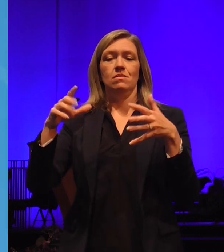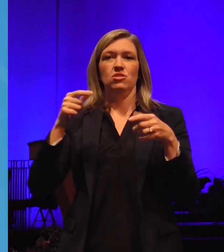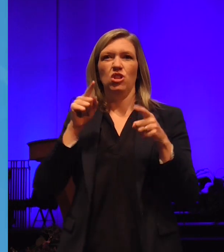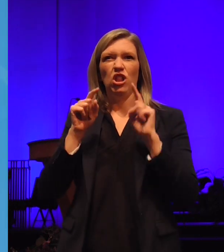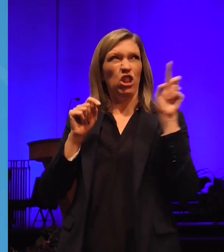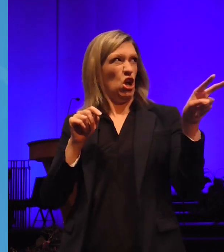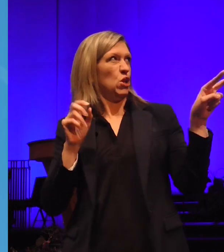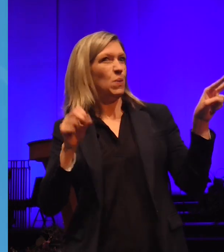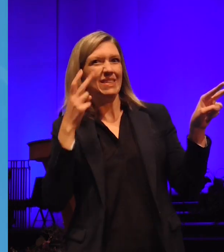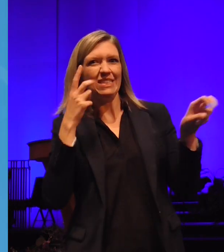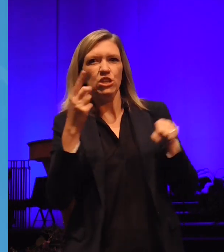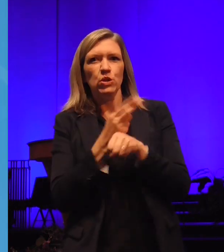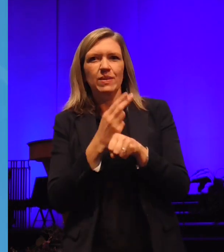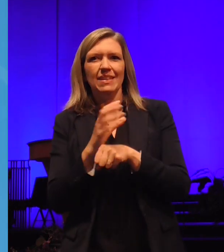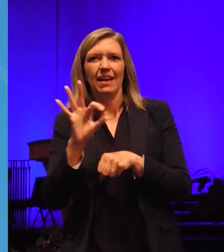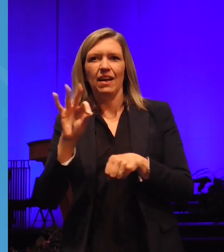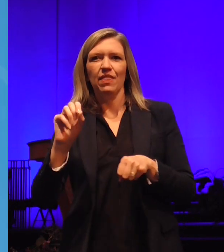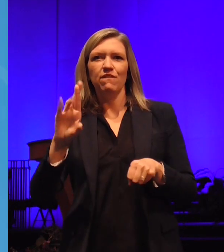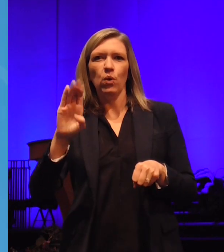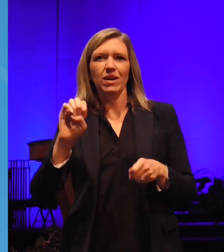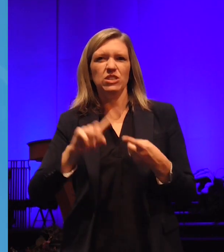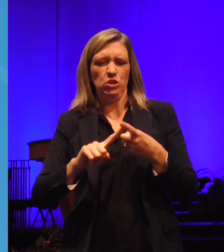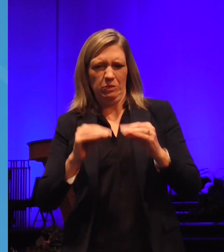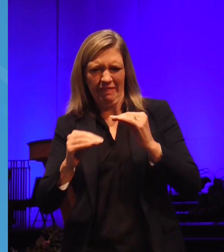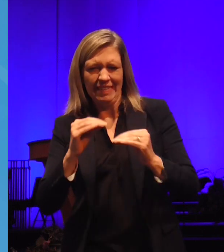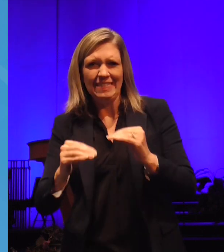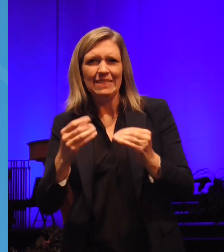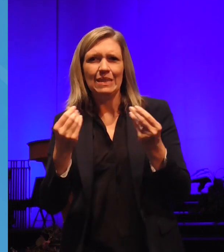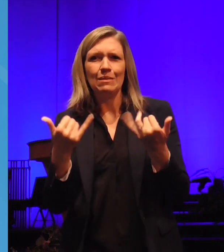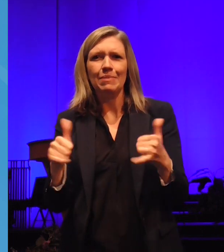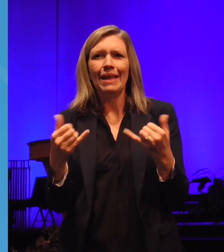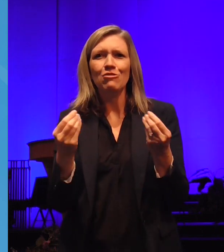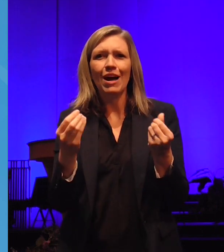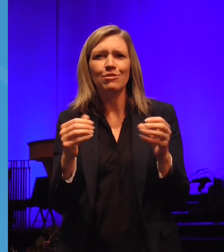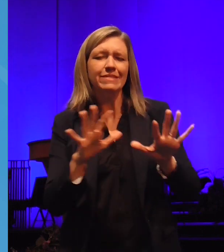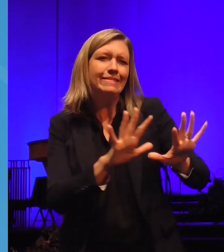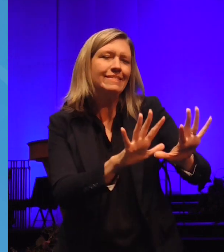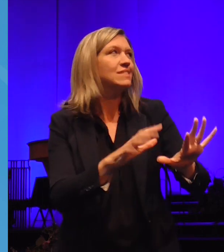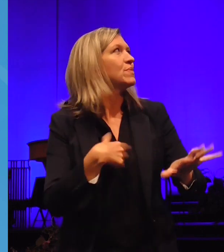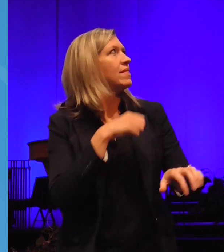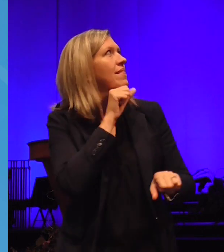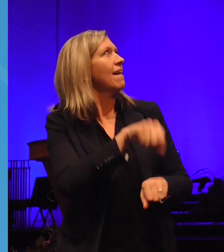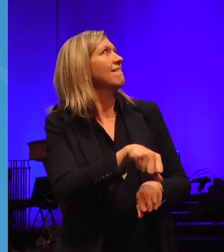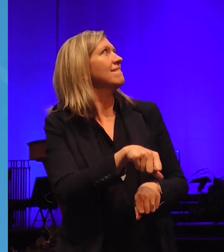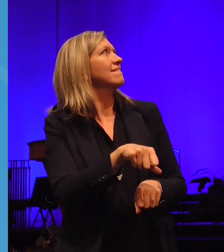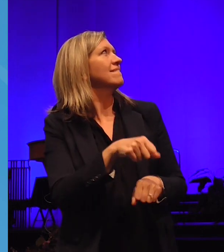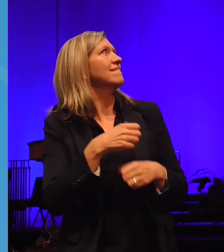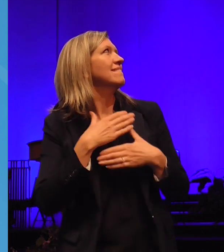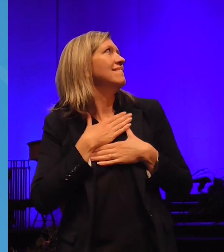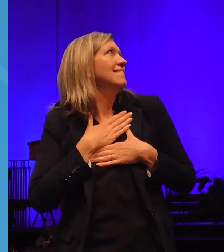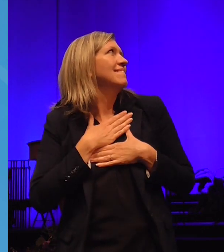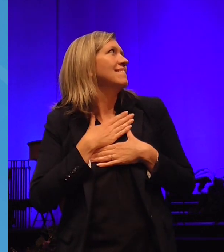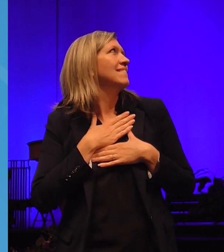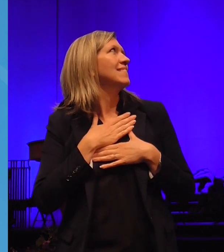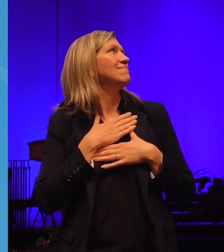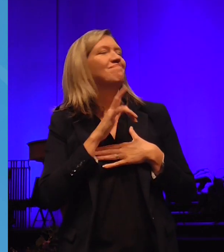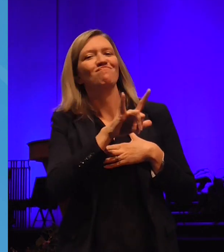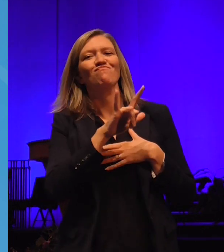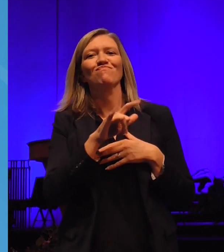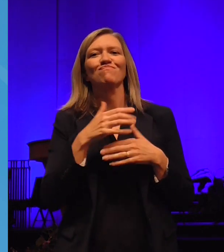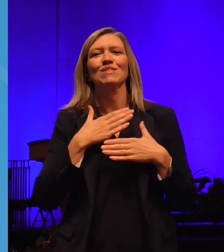the force pretty much to put things back over there. We love and appreciate you, Dr. Patty. Look at that.